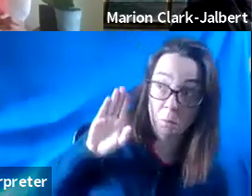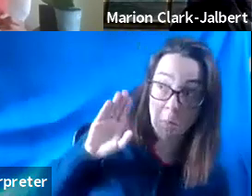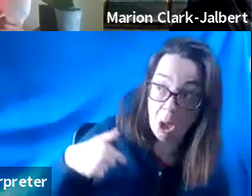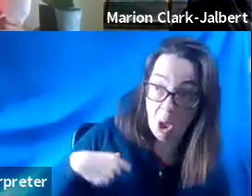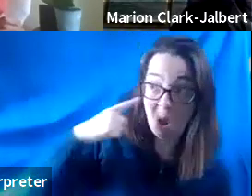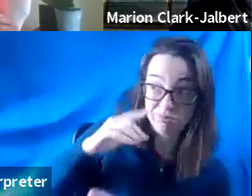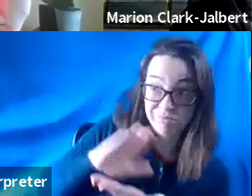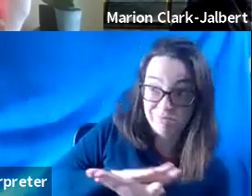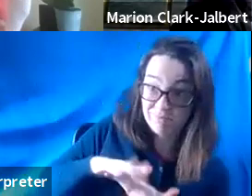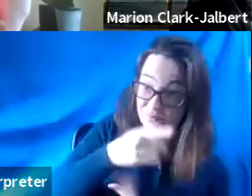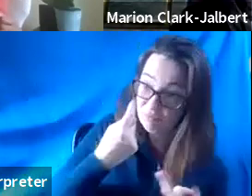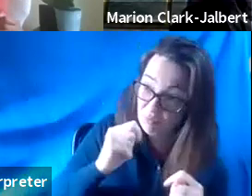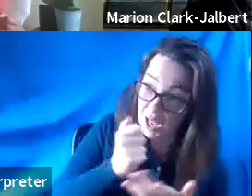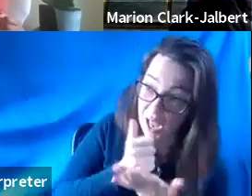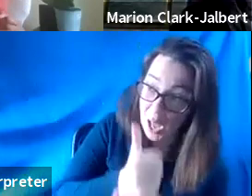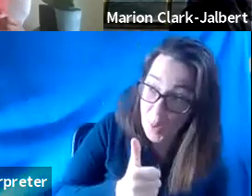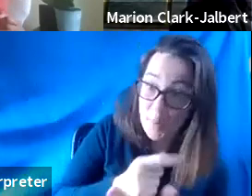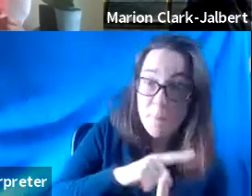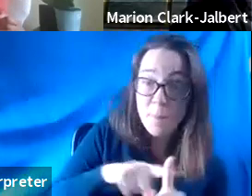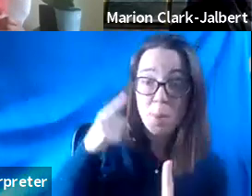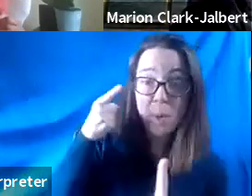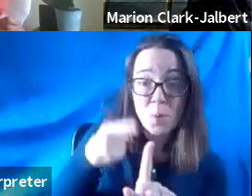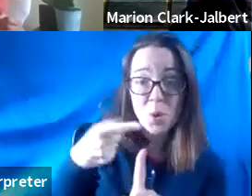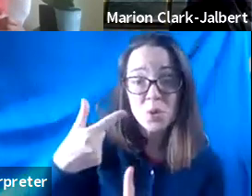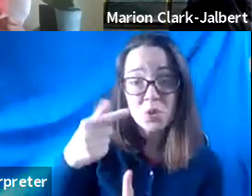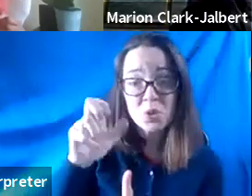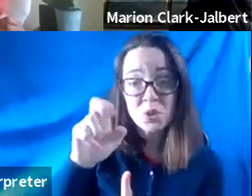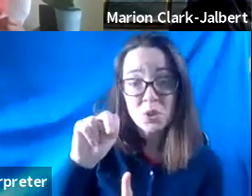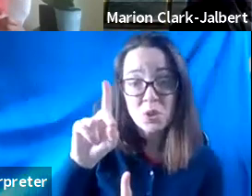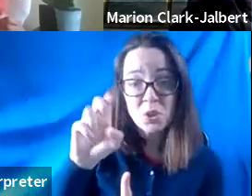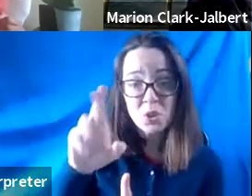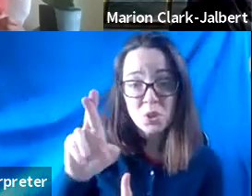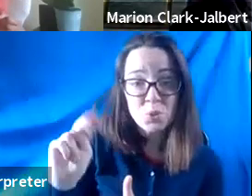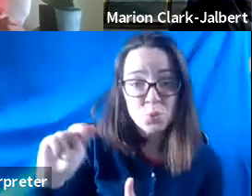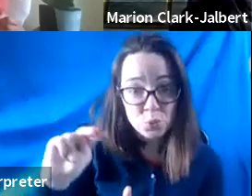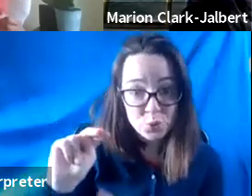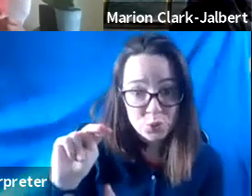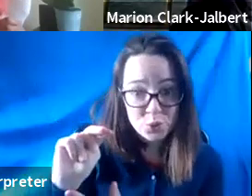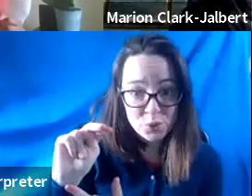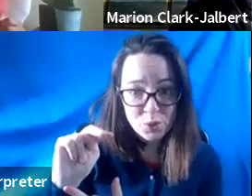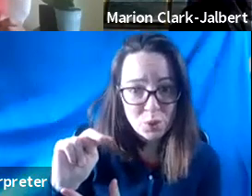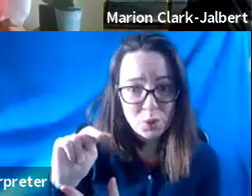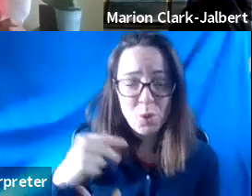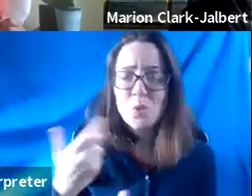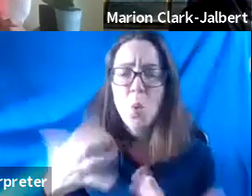to make a difference, but we're looking for gender neutral ideas. I don't think anyone is interested in reverse discrimination.